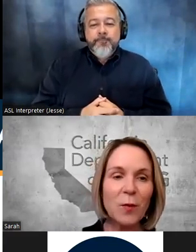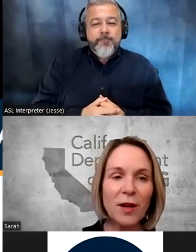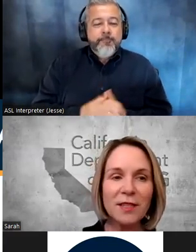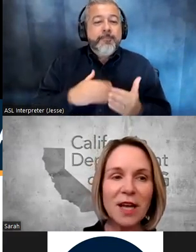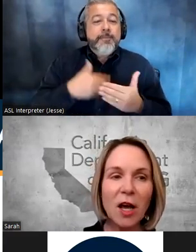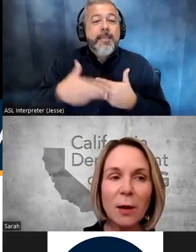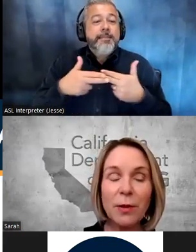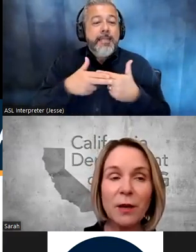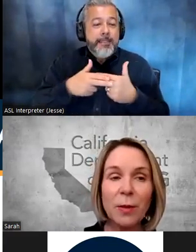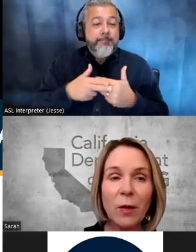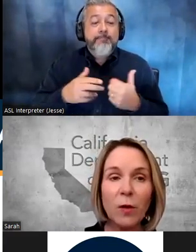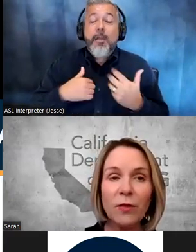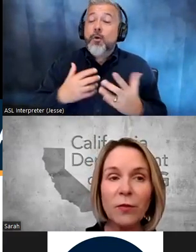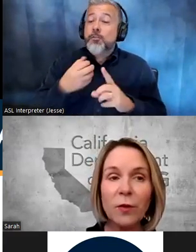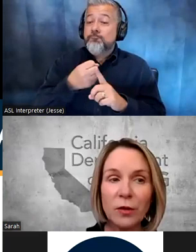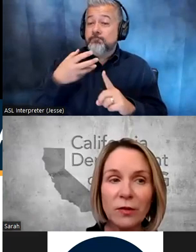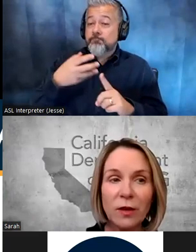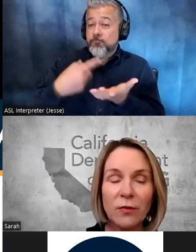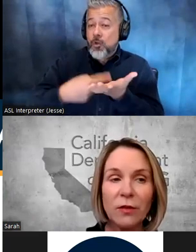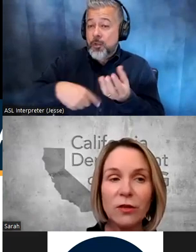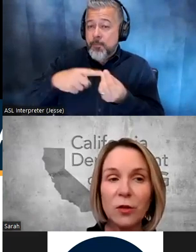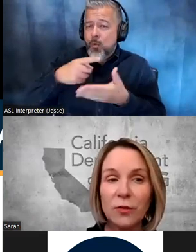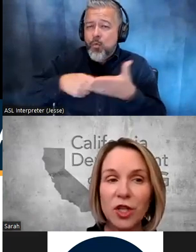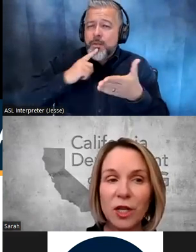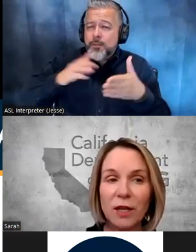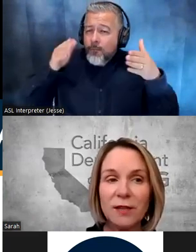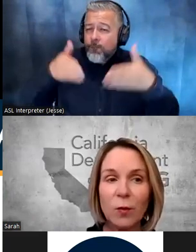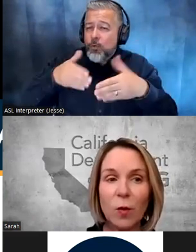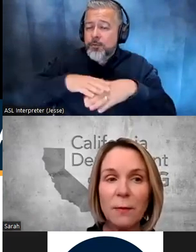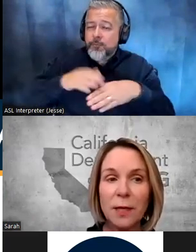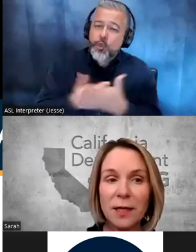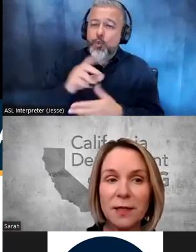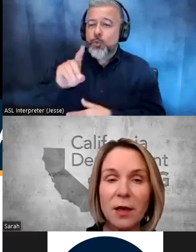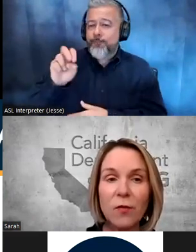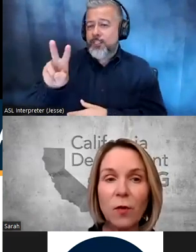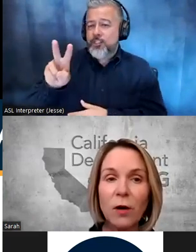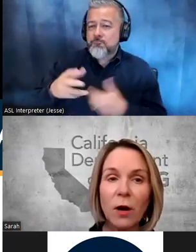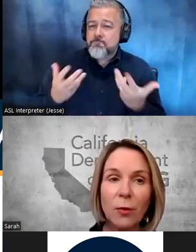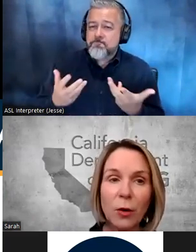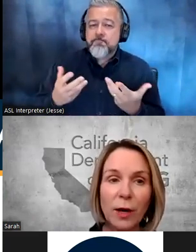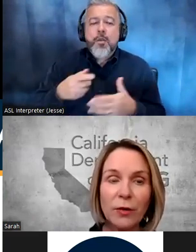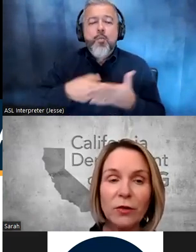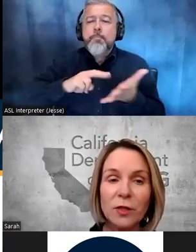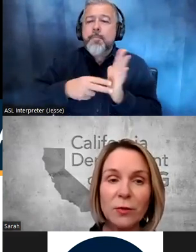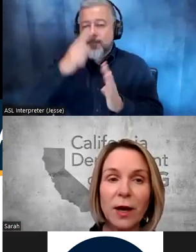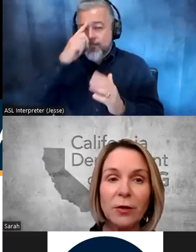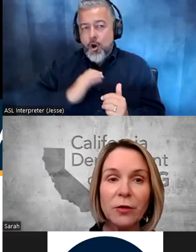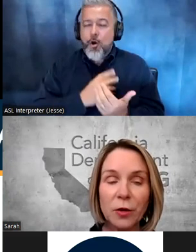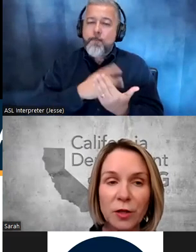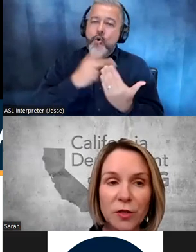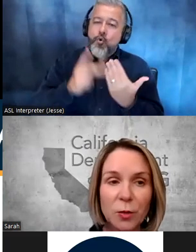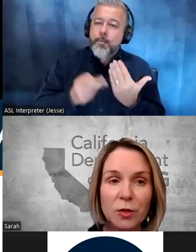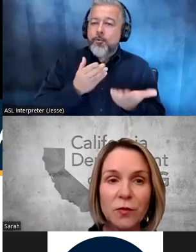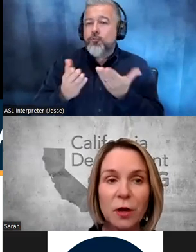So I wanted to talk a bit about what the focus of this new division is and what it means for our program and service providers,